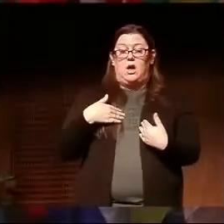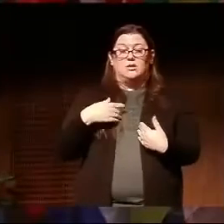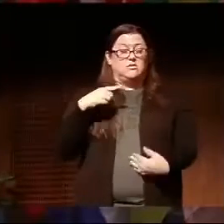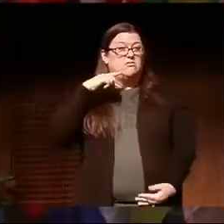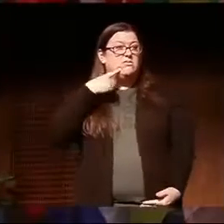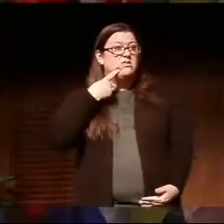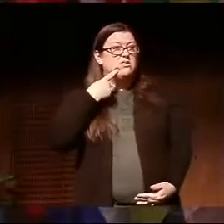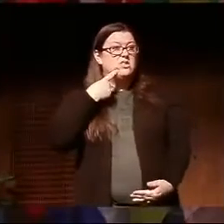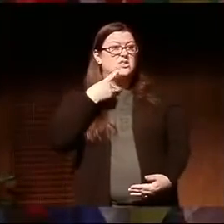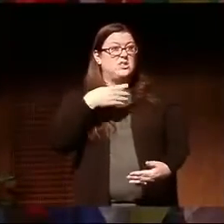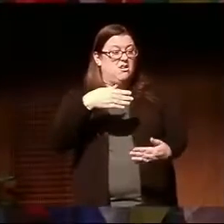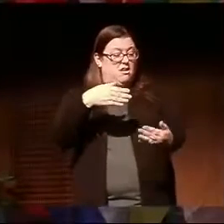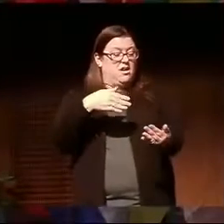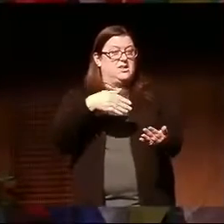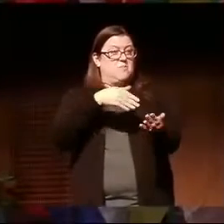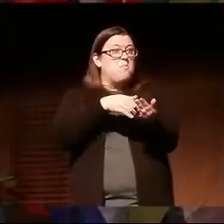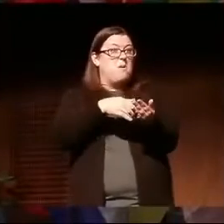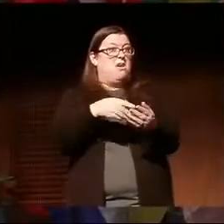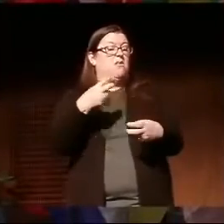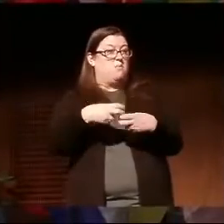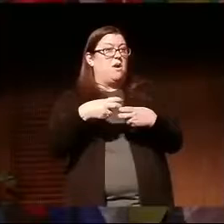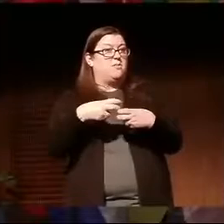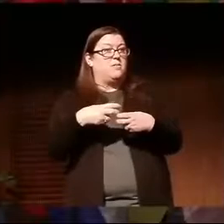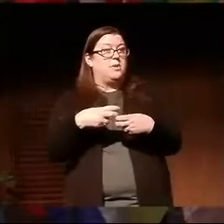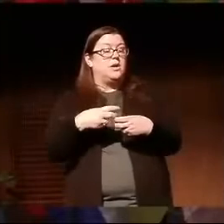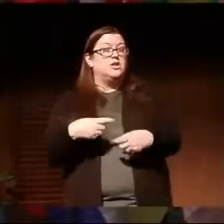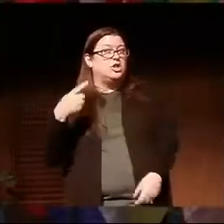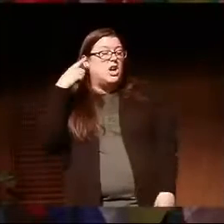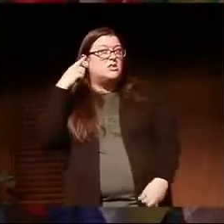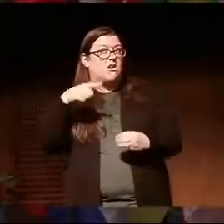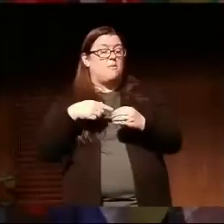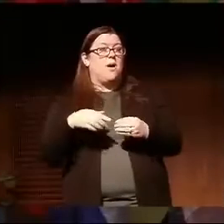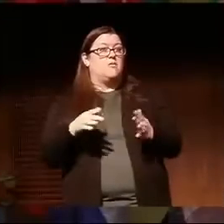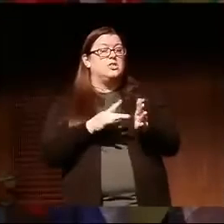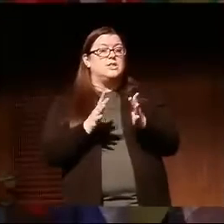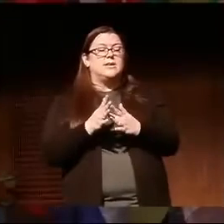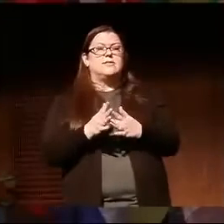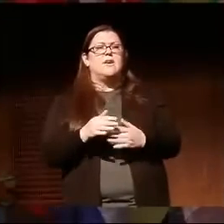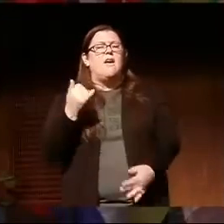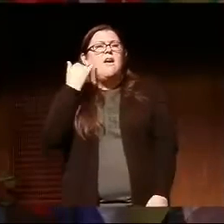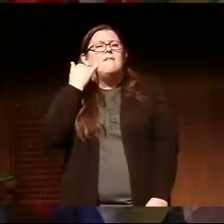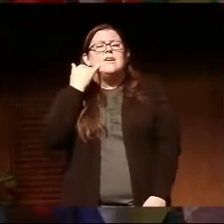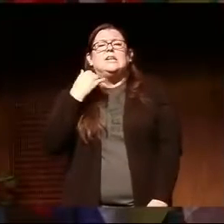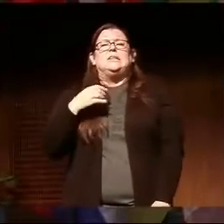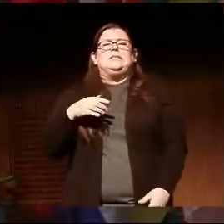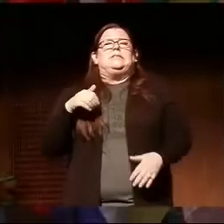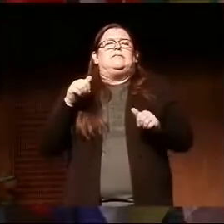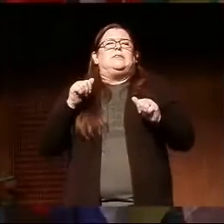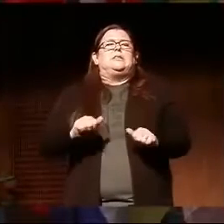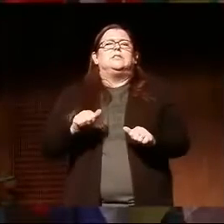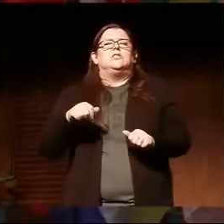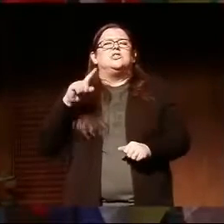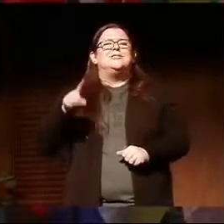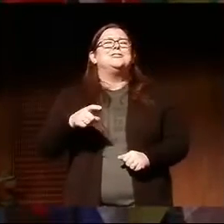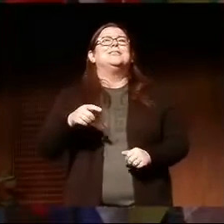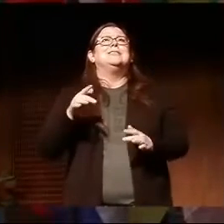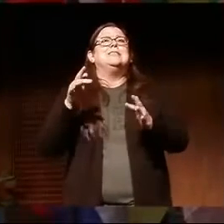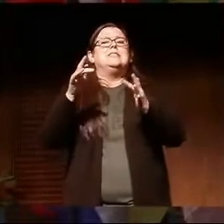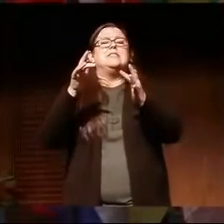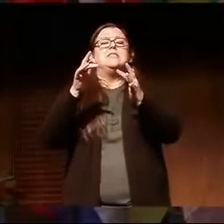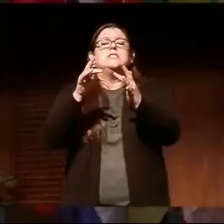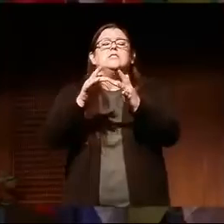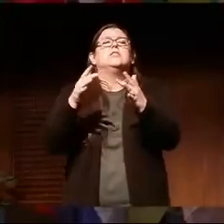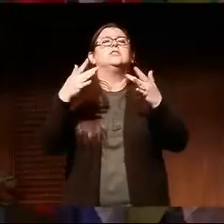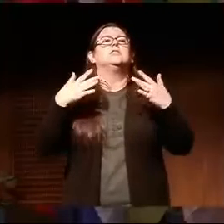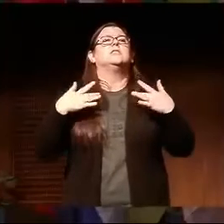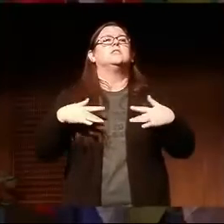comes up and she thinks, she's heard of what's been going on with Jesus, and she thinks, if I can just touch his garment, things are going to go well.